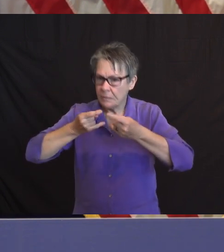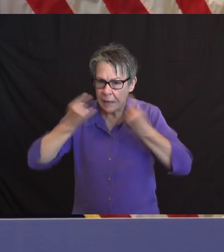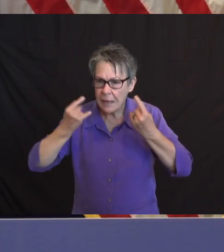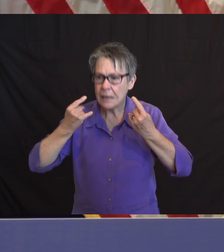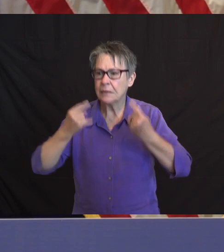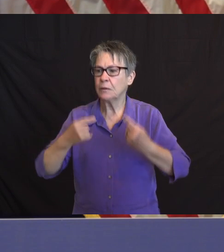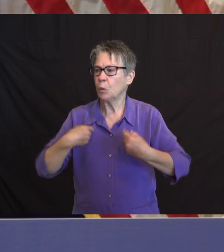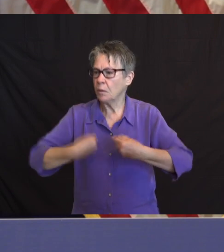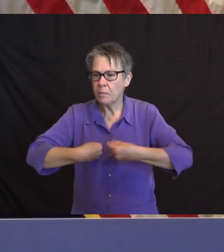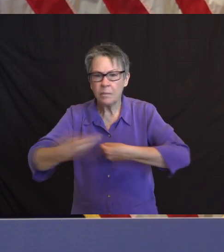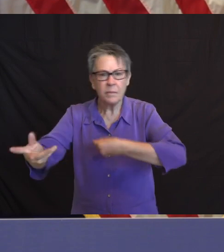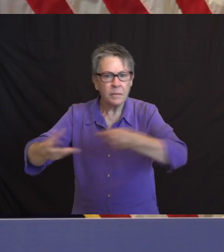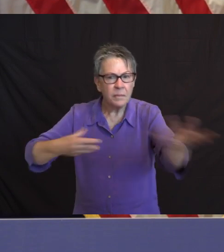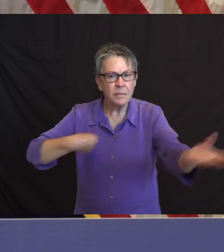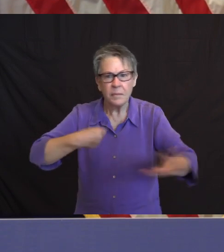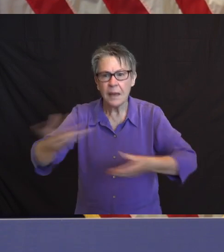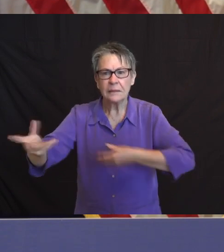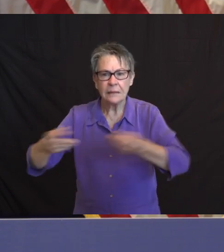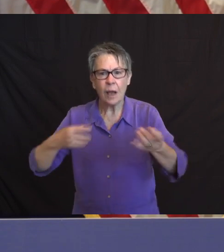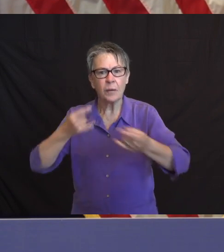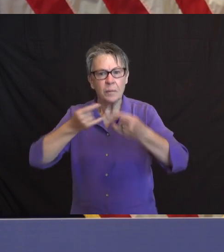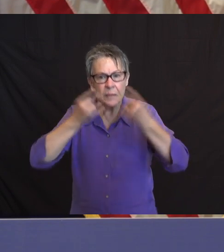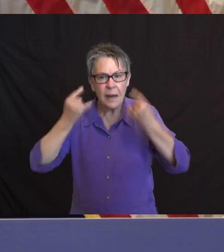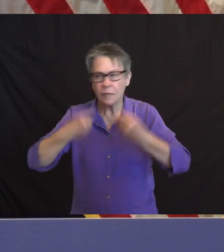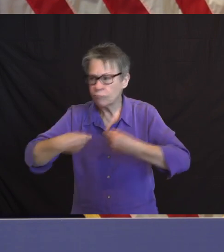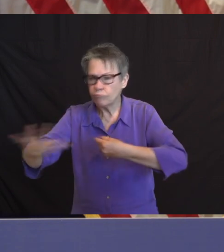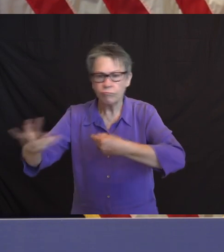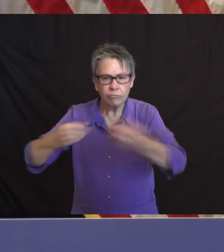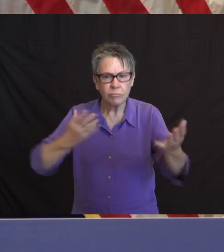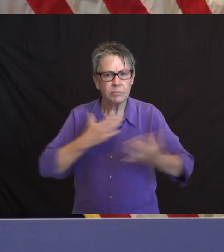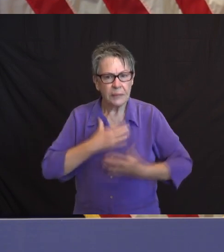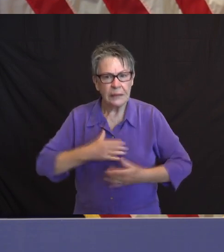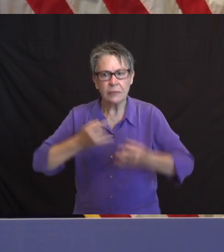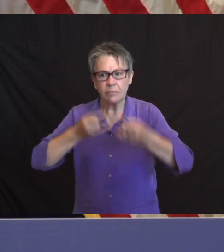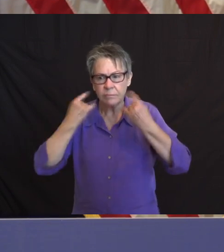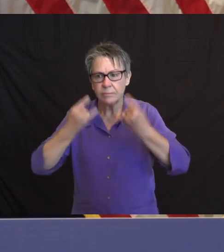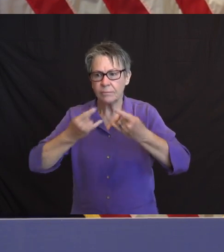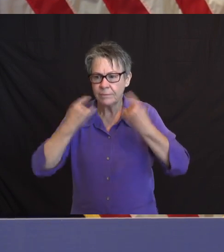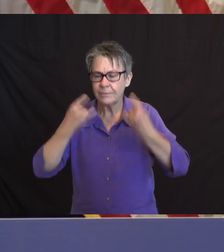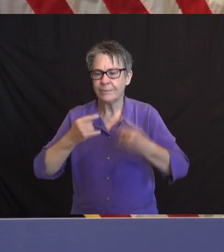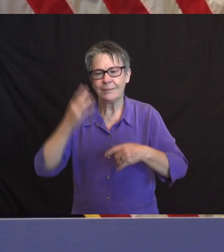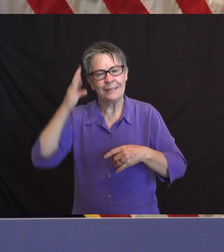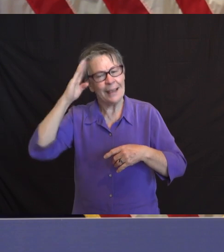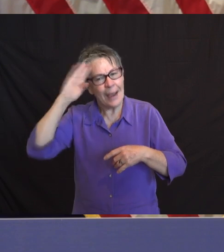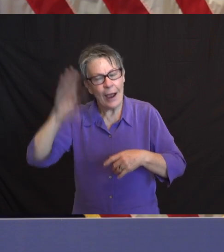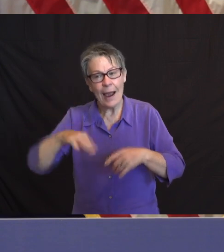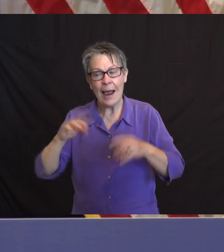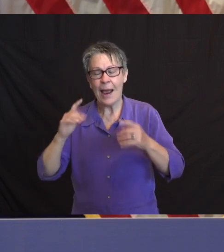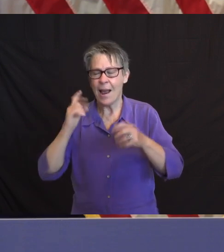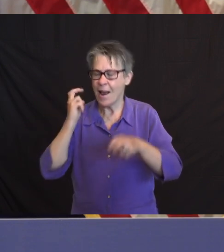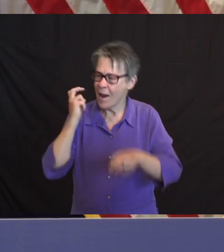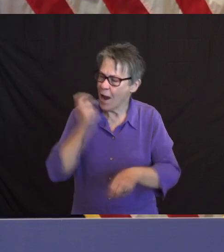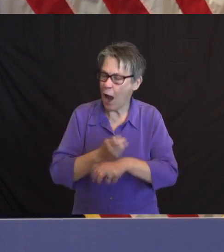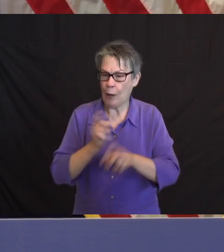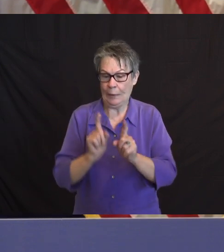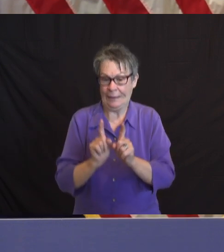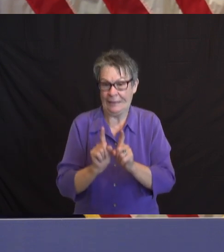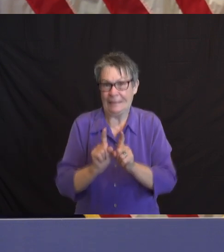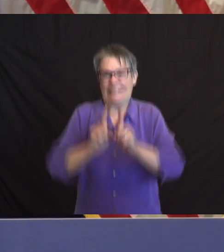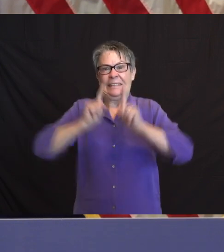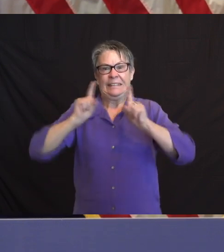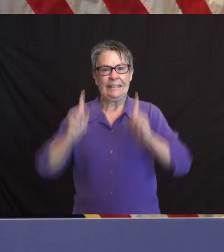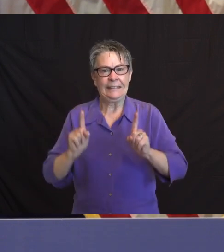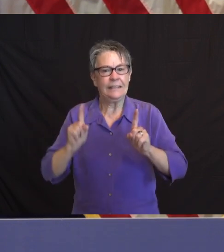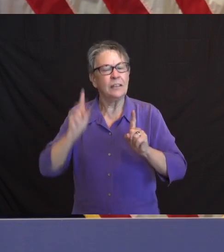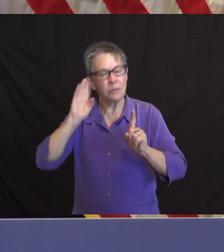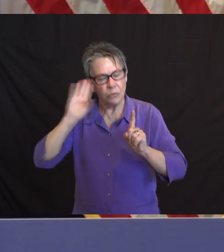at the beginning of these protests, but in fact, on the invitations, they basically say, don't show up if you don't have a mask. So